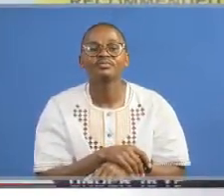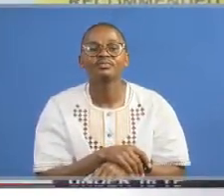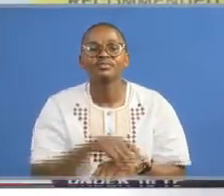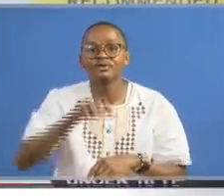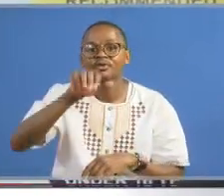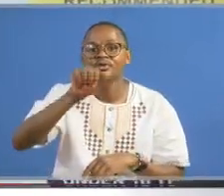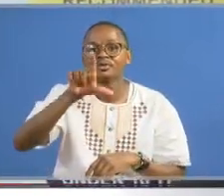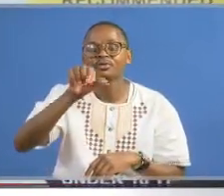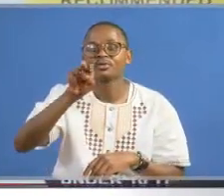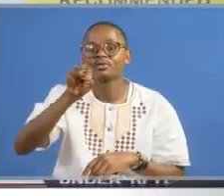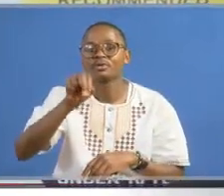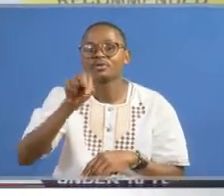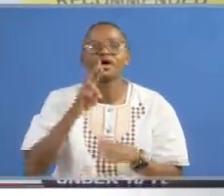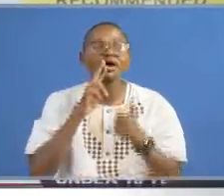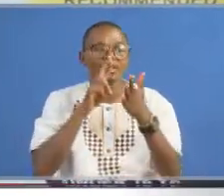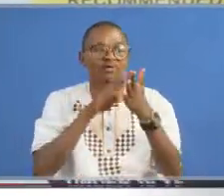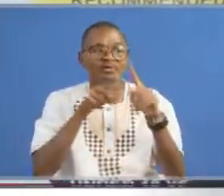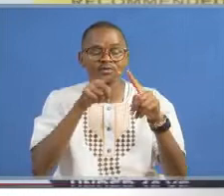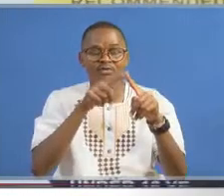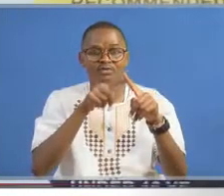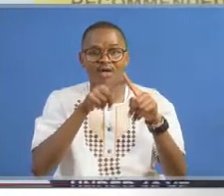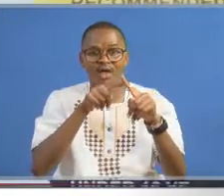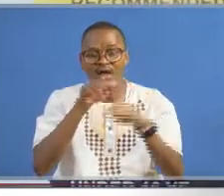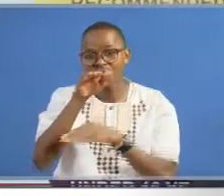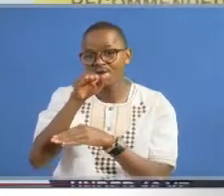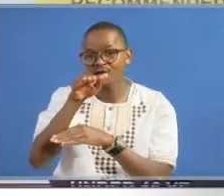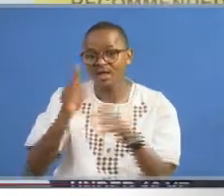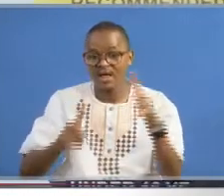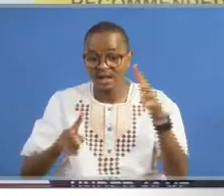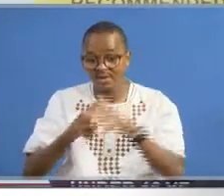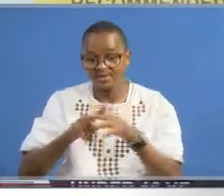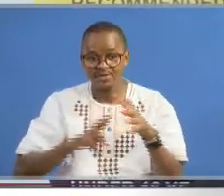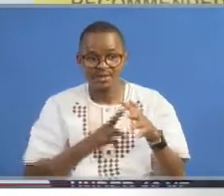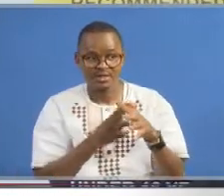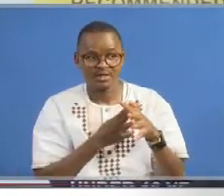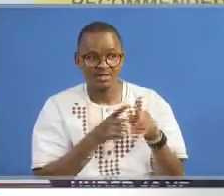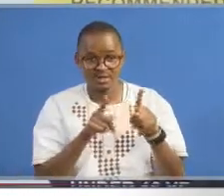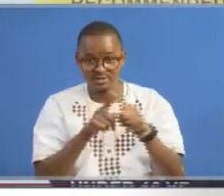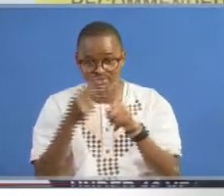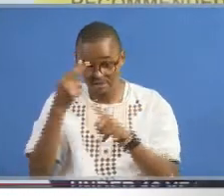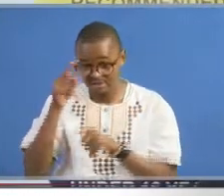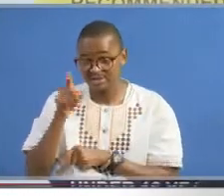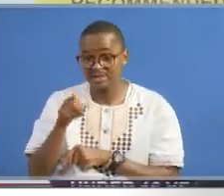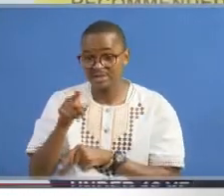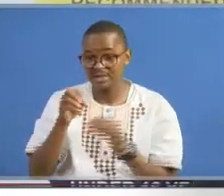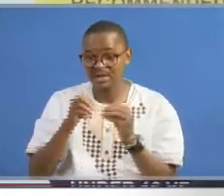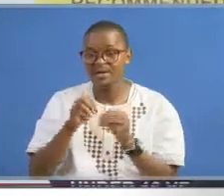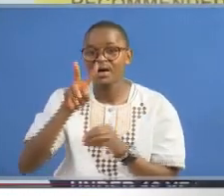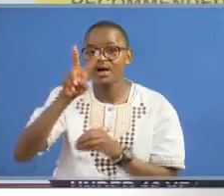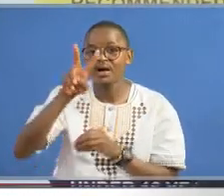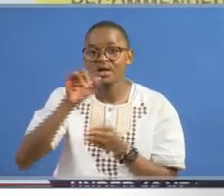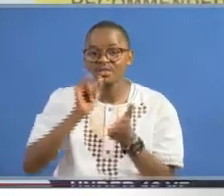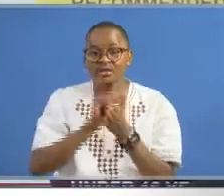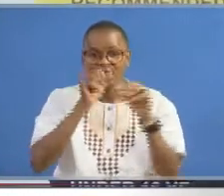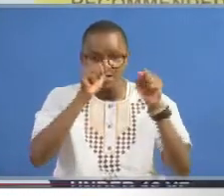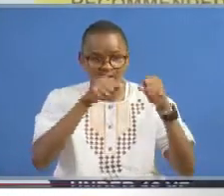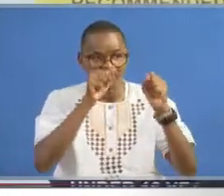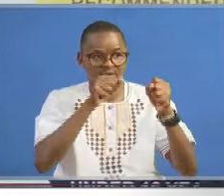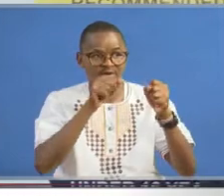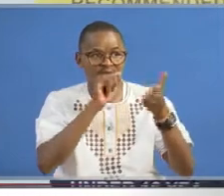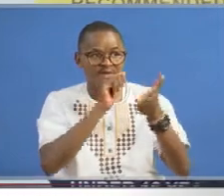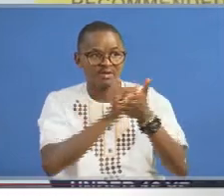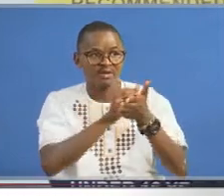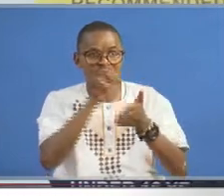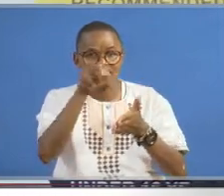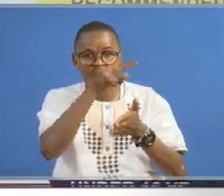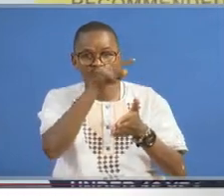Alvin has responded to the summons and has appeared before us, as you can see. Number two, that we have agreed that the